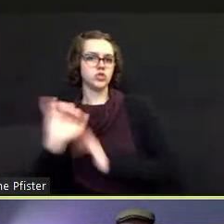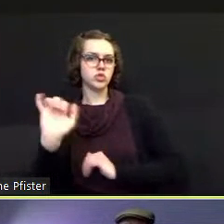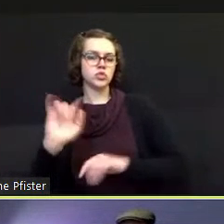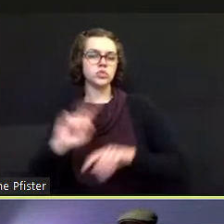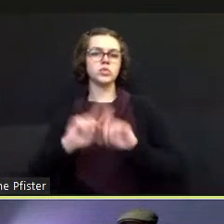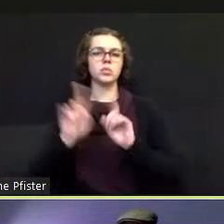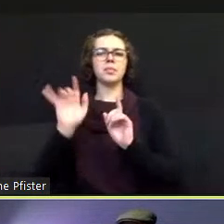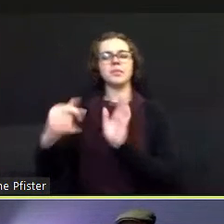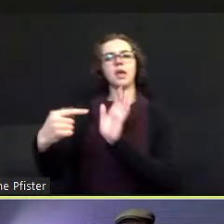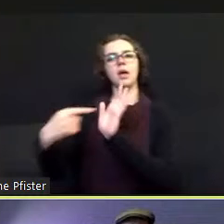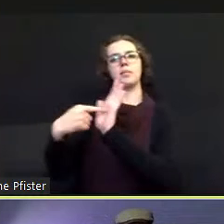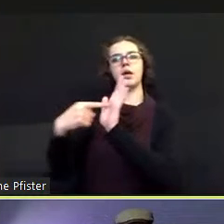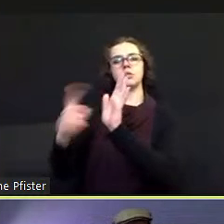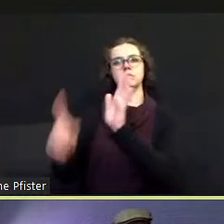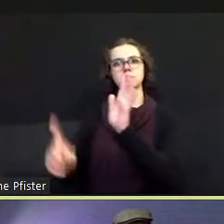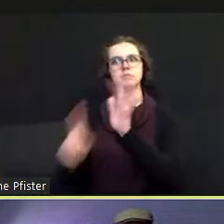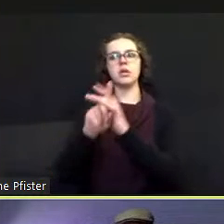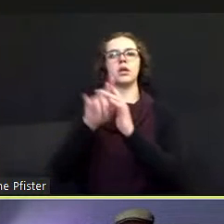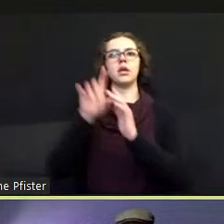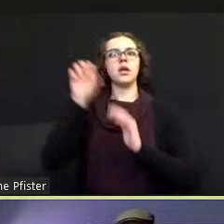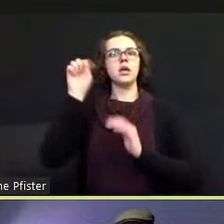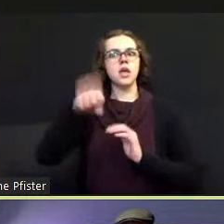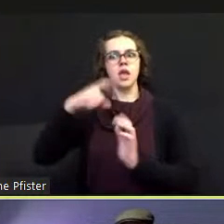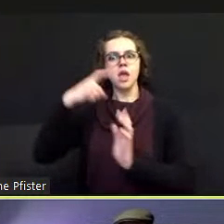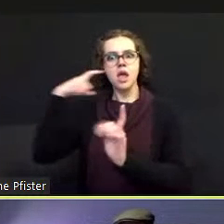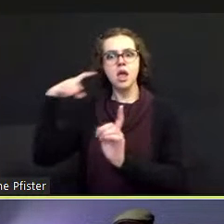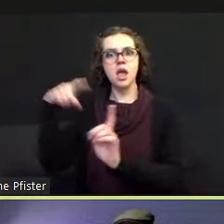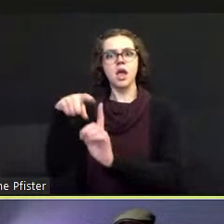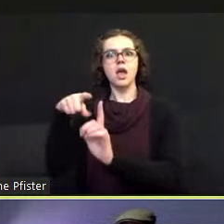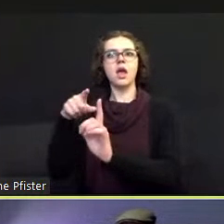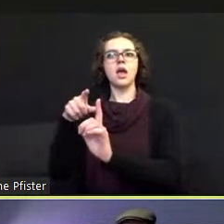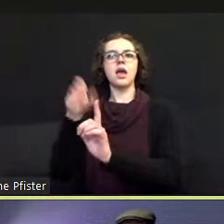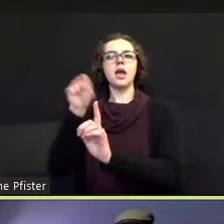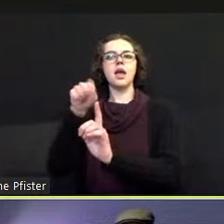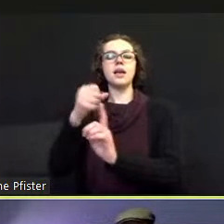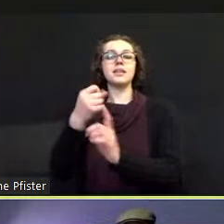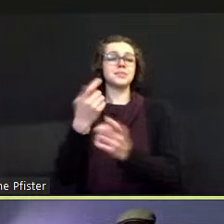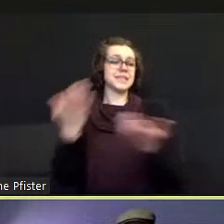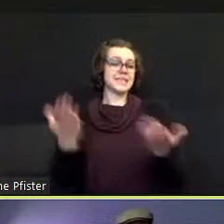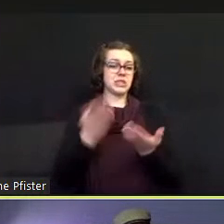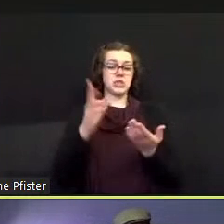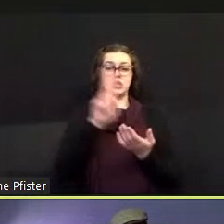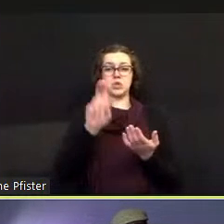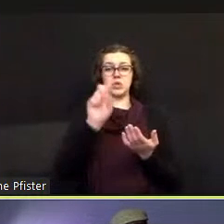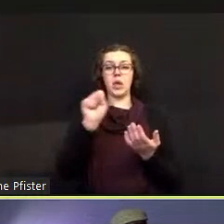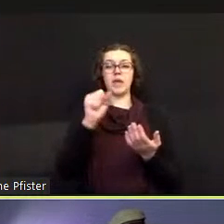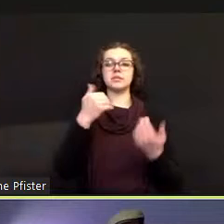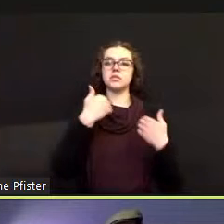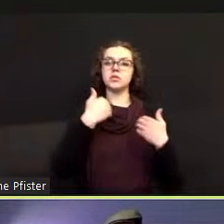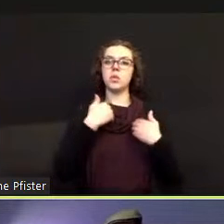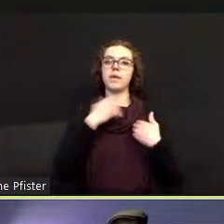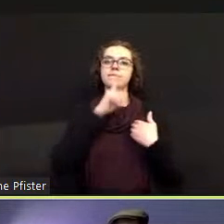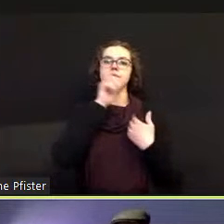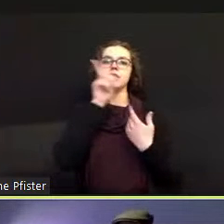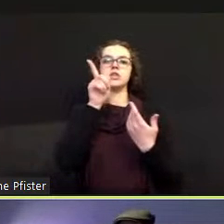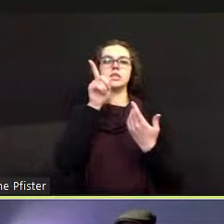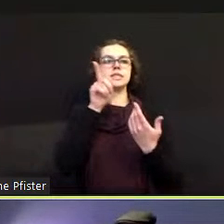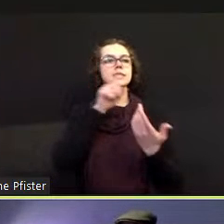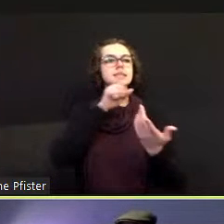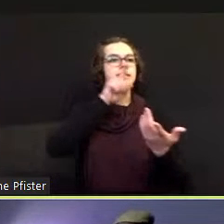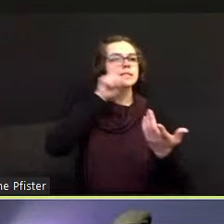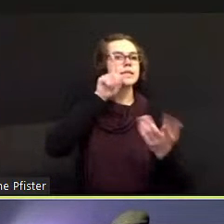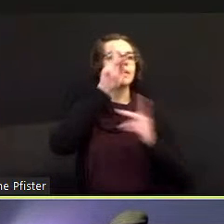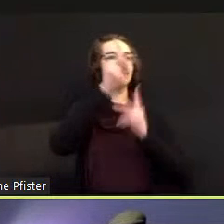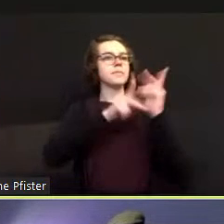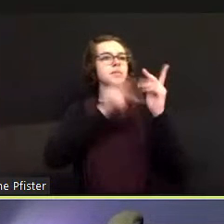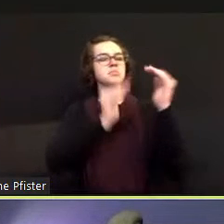because even here in the States, we've had a strong essentialist view of deaf folks in implicit